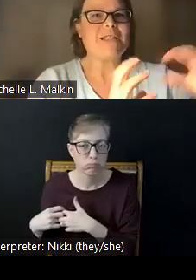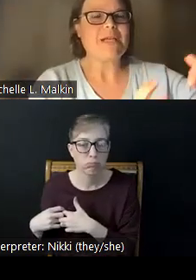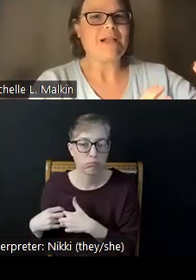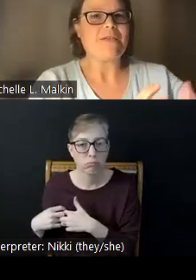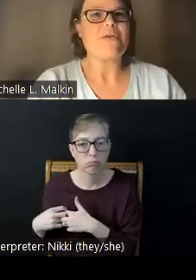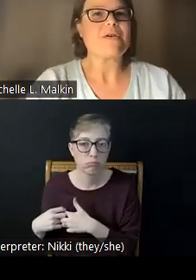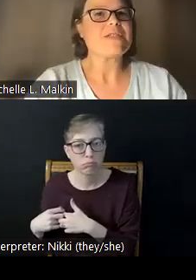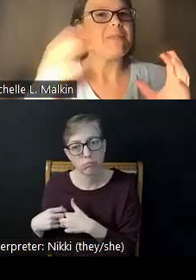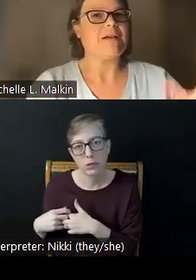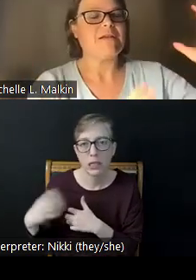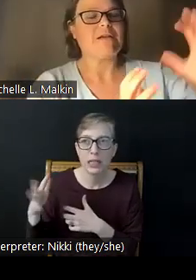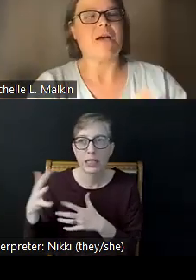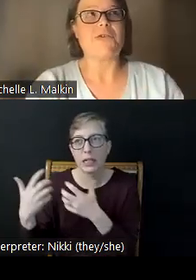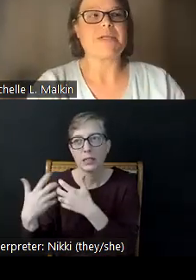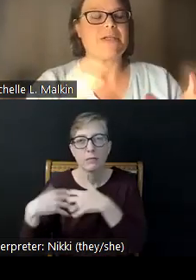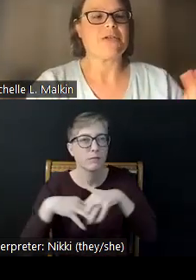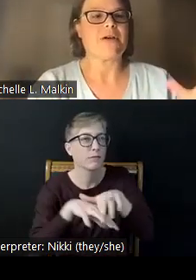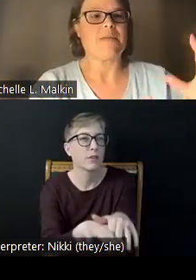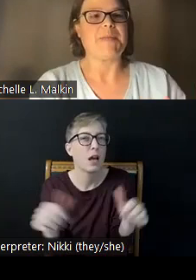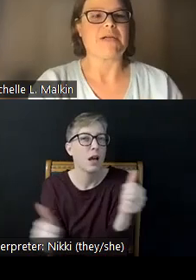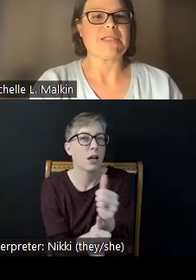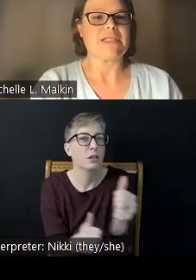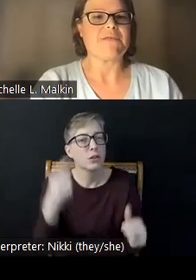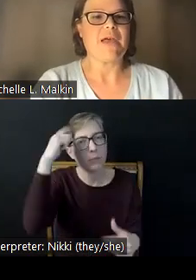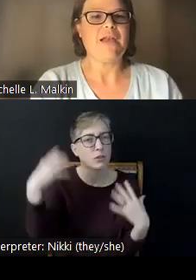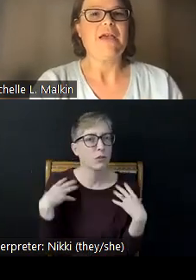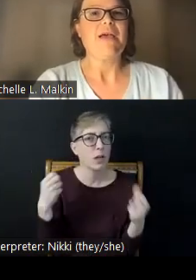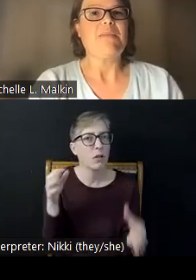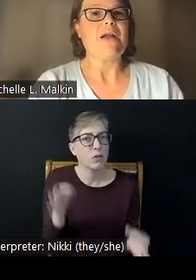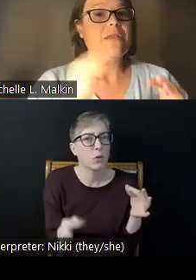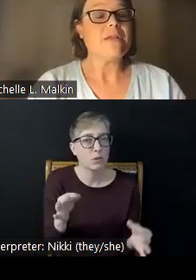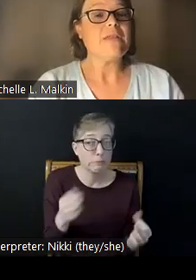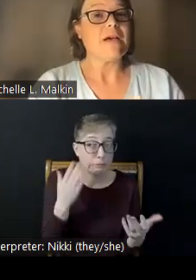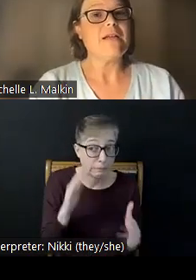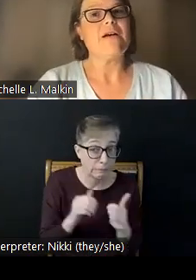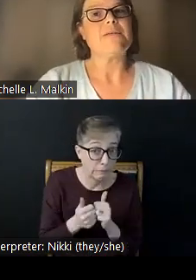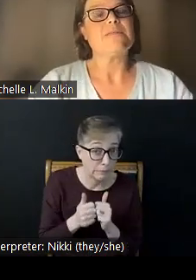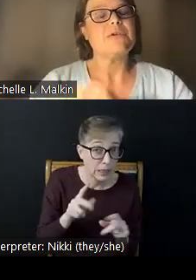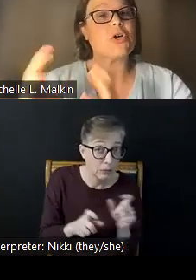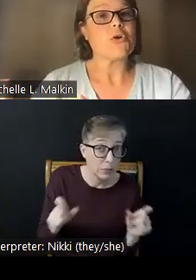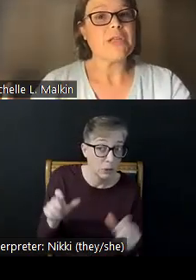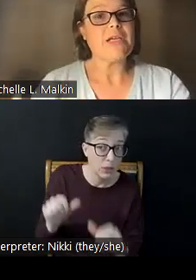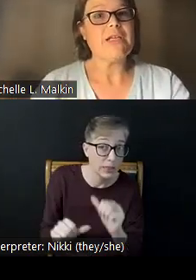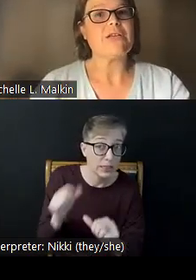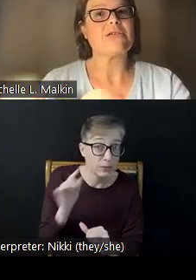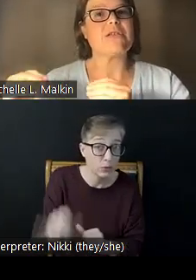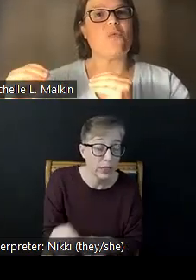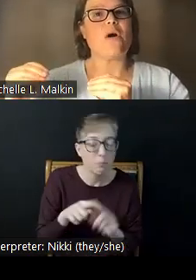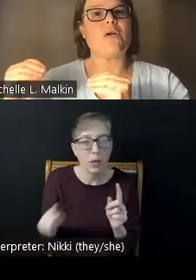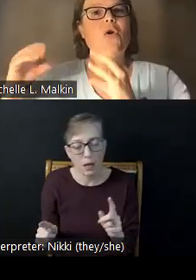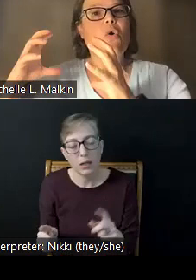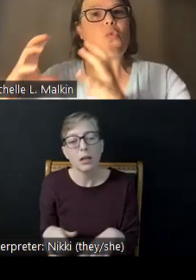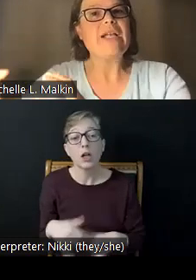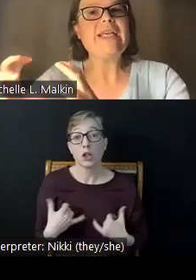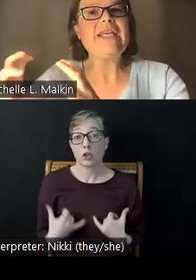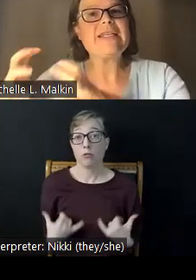put into the mental health courts. I'm not 100% sure how people are assessed for that. But other than that, currently there's